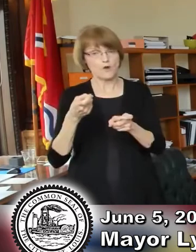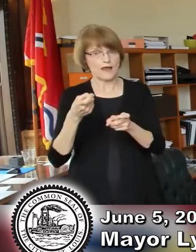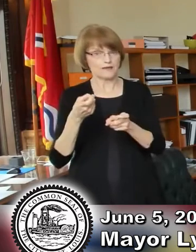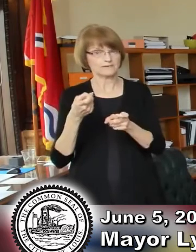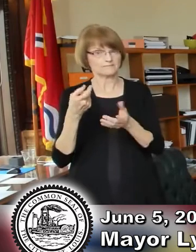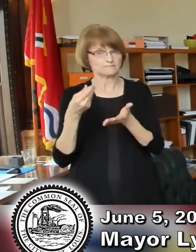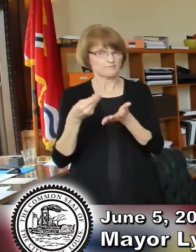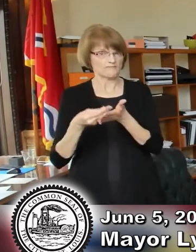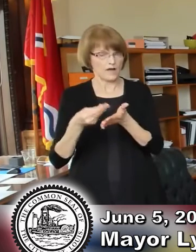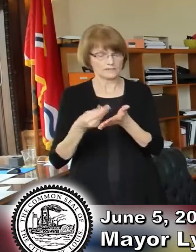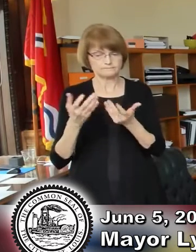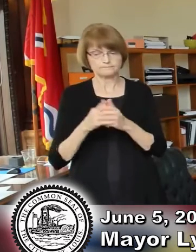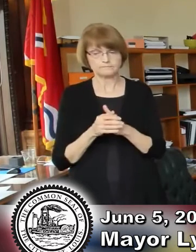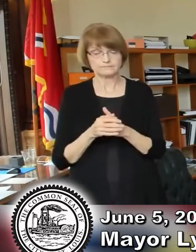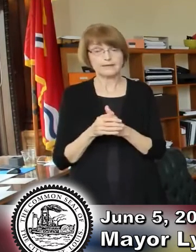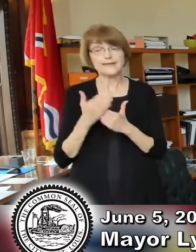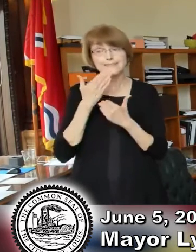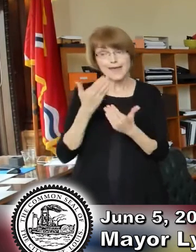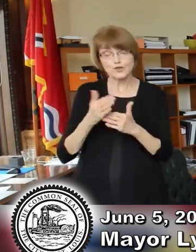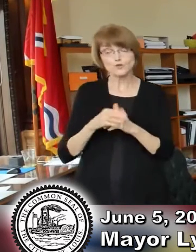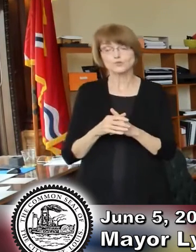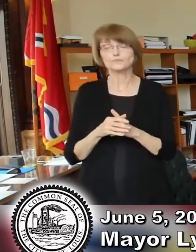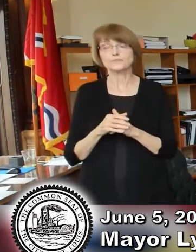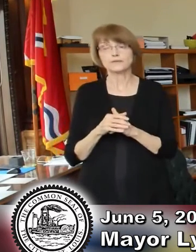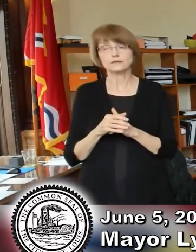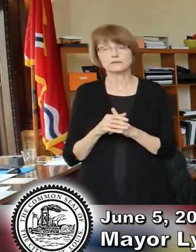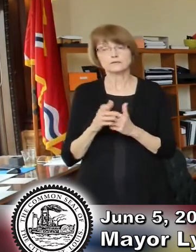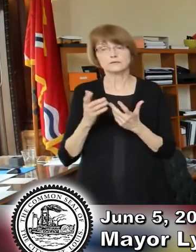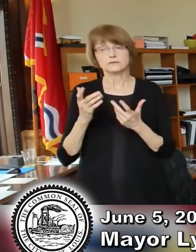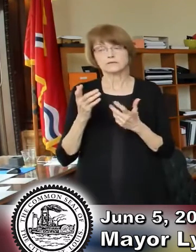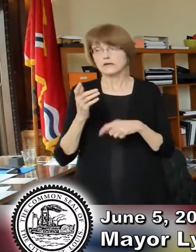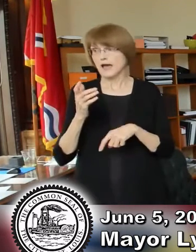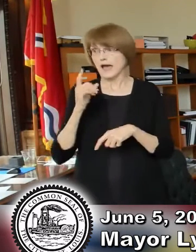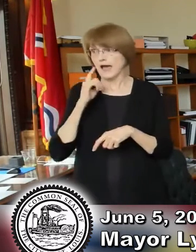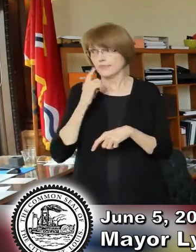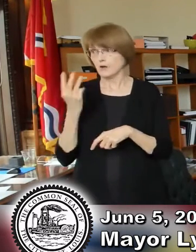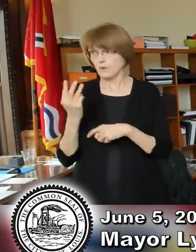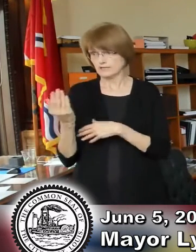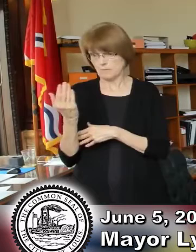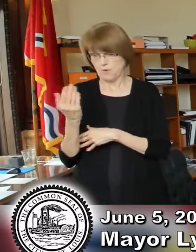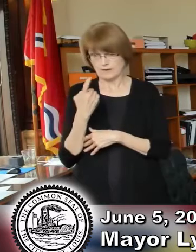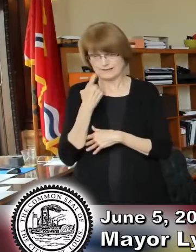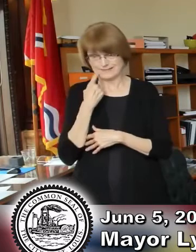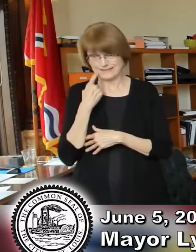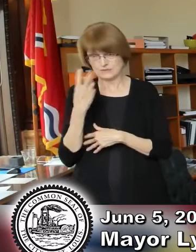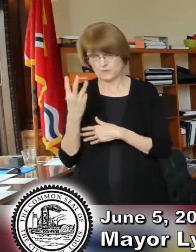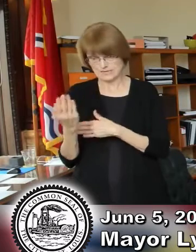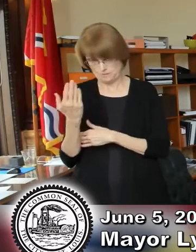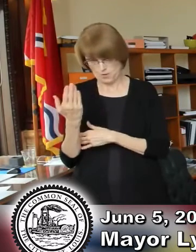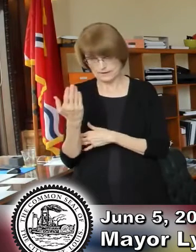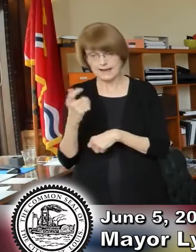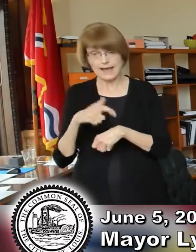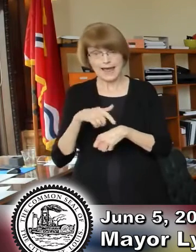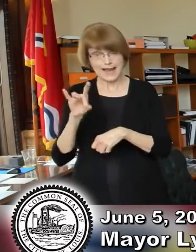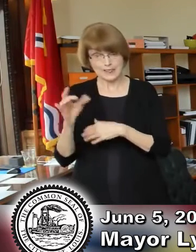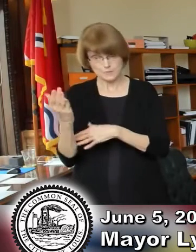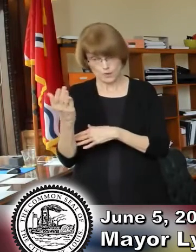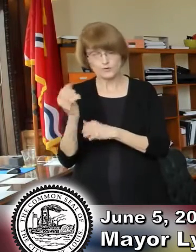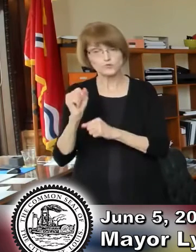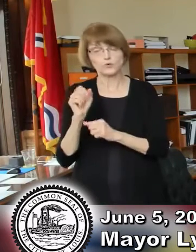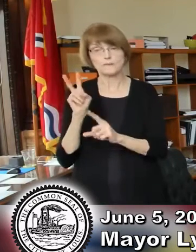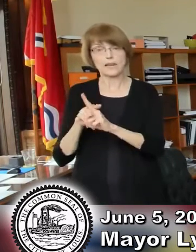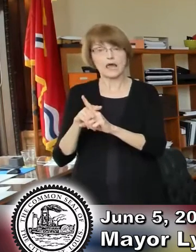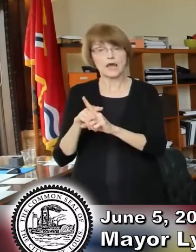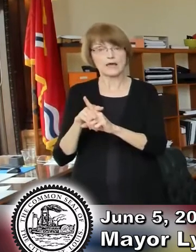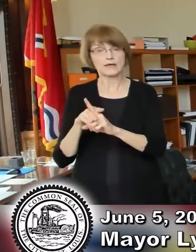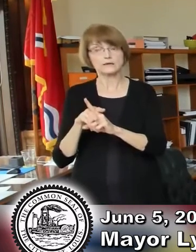question. You could begin applying 8 o'clock it was on Wednesday morning, this past Wednesday. So go online. We can